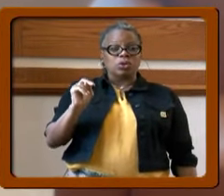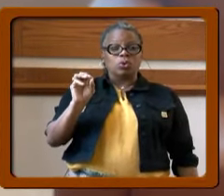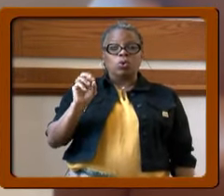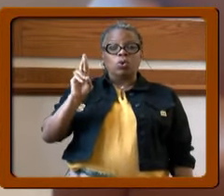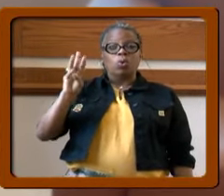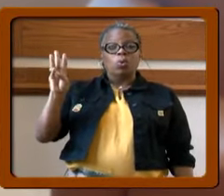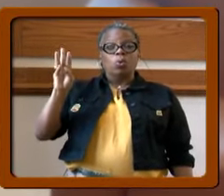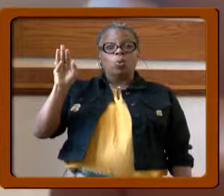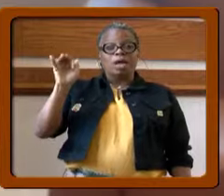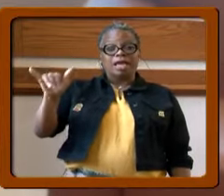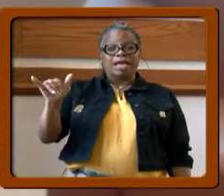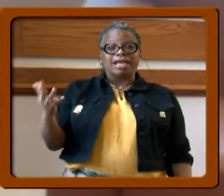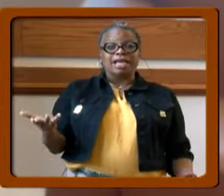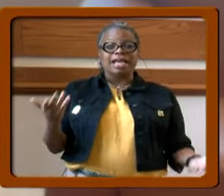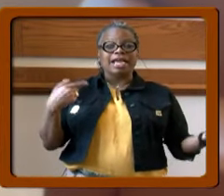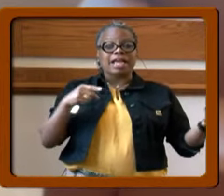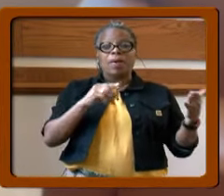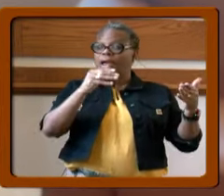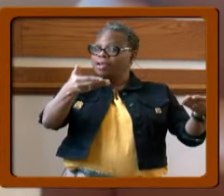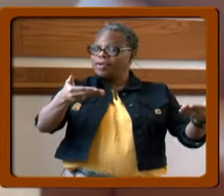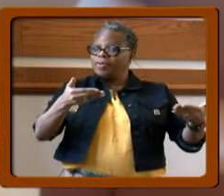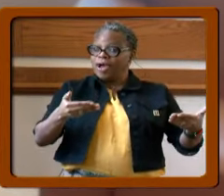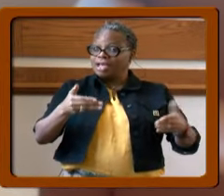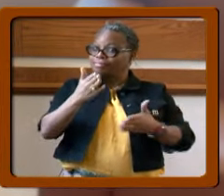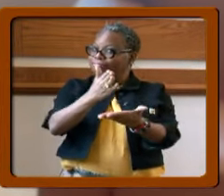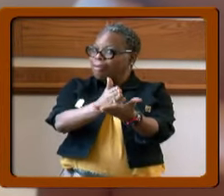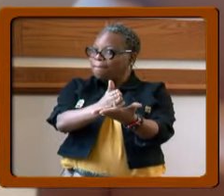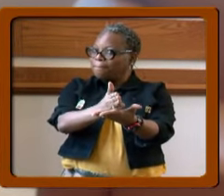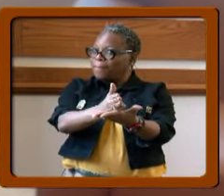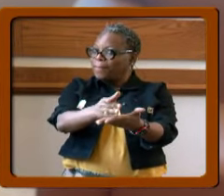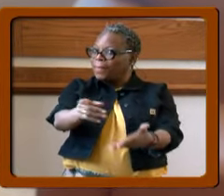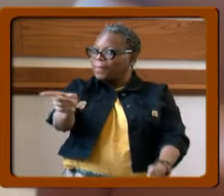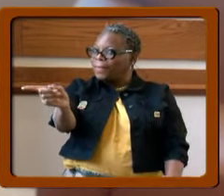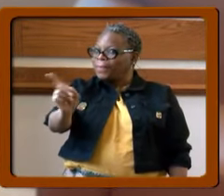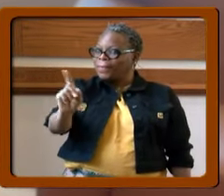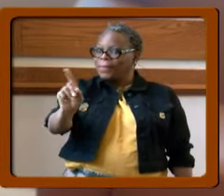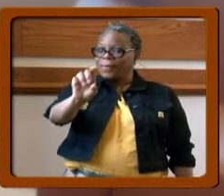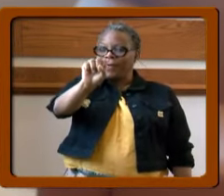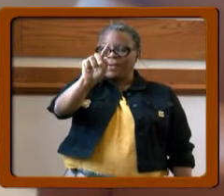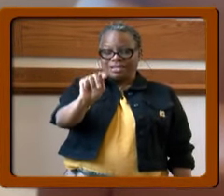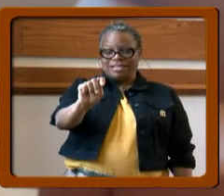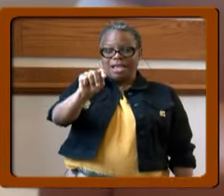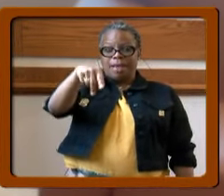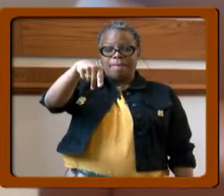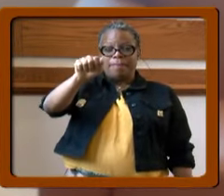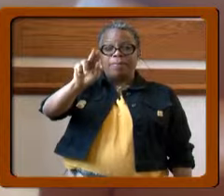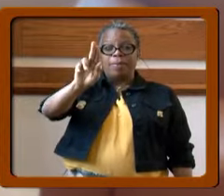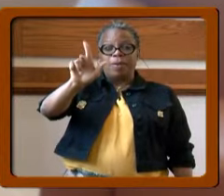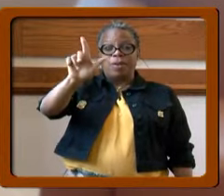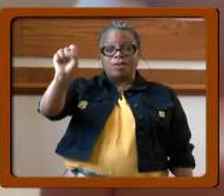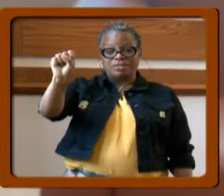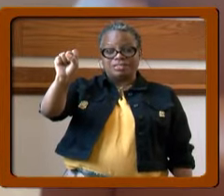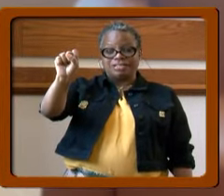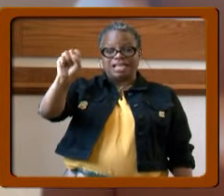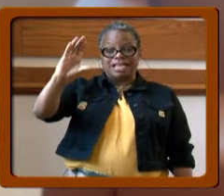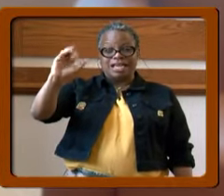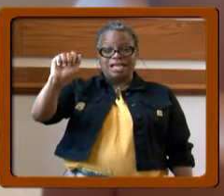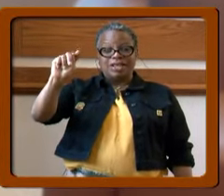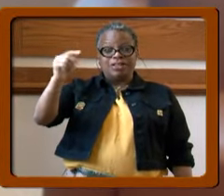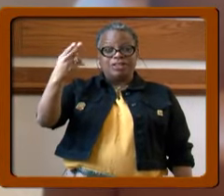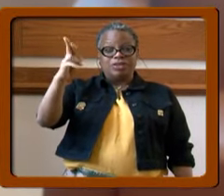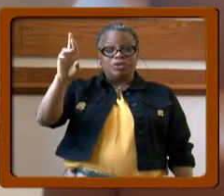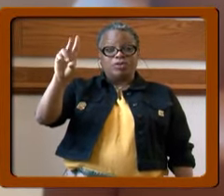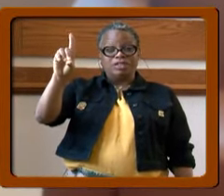on his way over, he was invited to make a quick stop at the St. Paul's Cathedral in